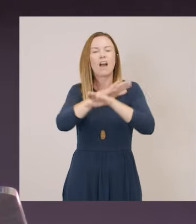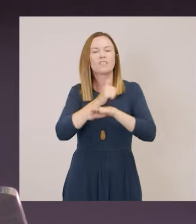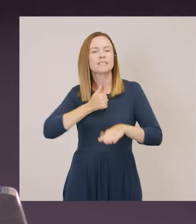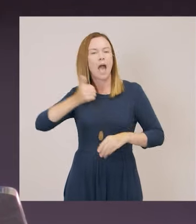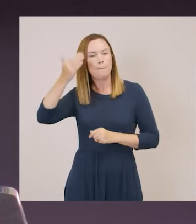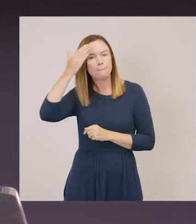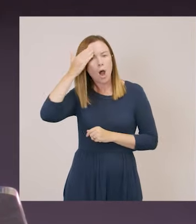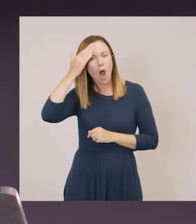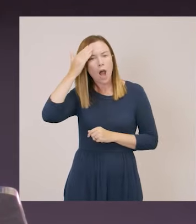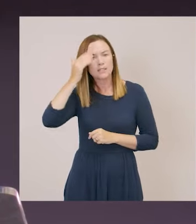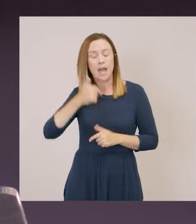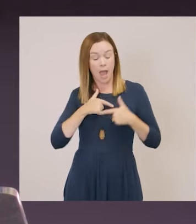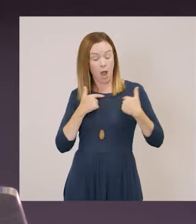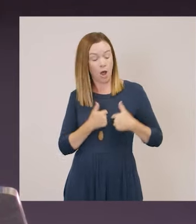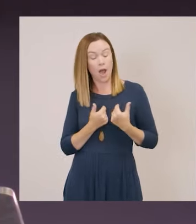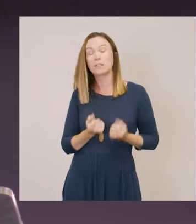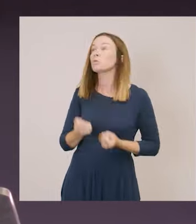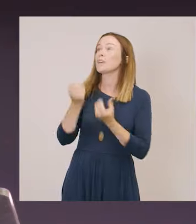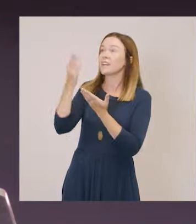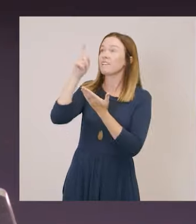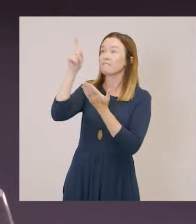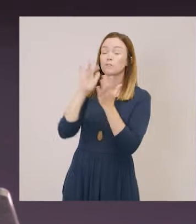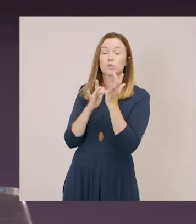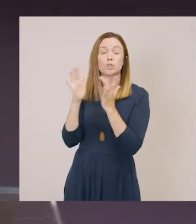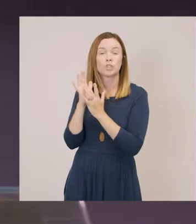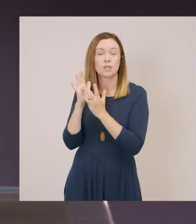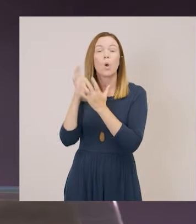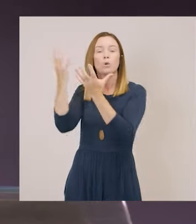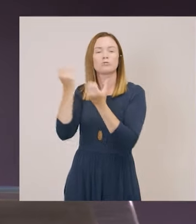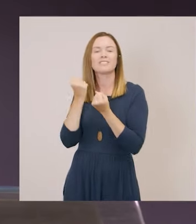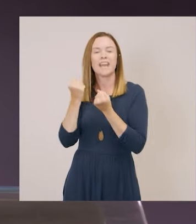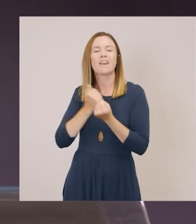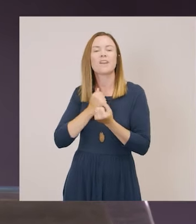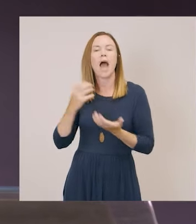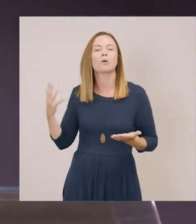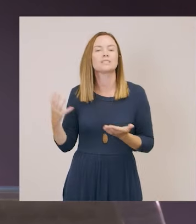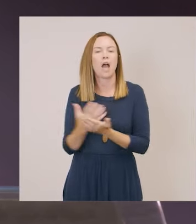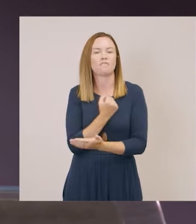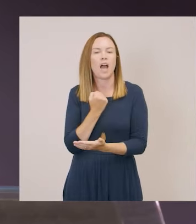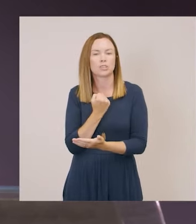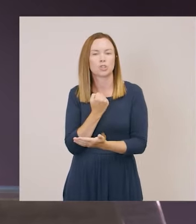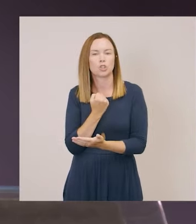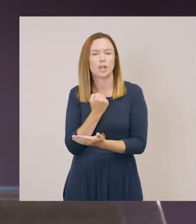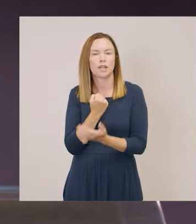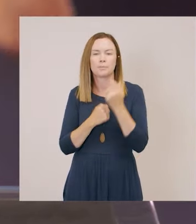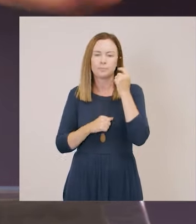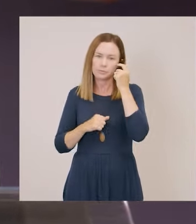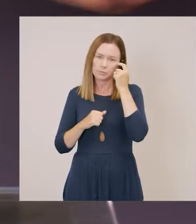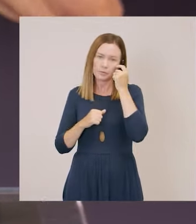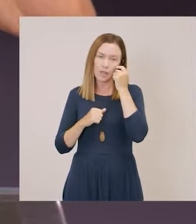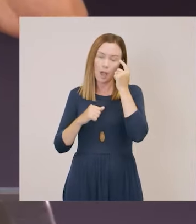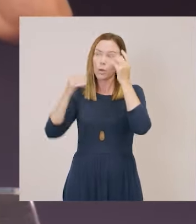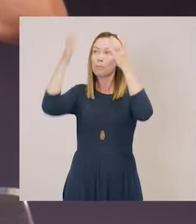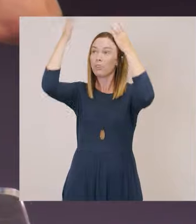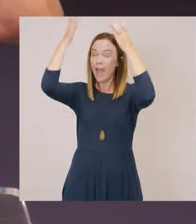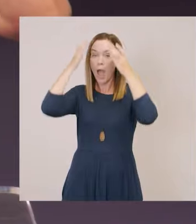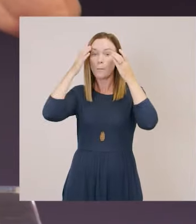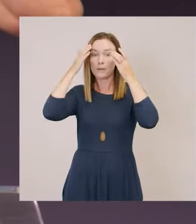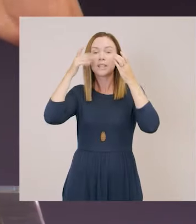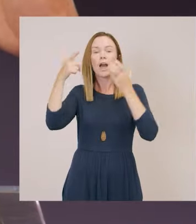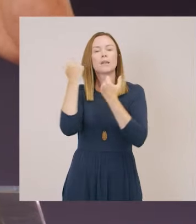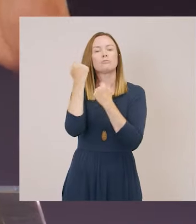over our minds. When we give our hearts to Jesus, we receive our salvation. And then we put on this